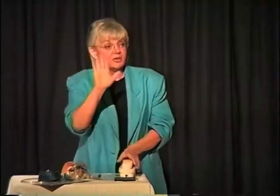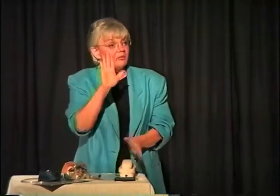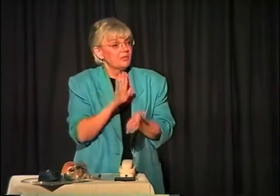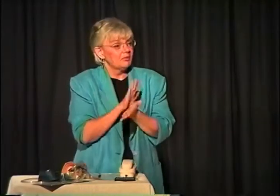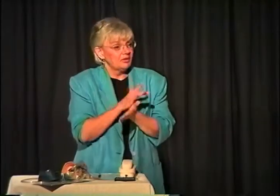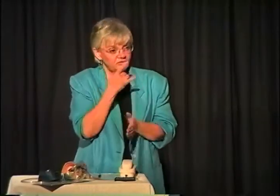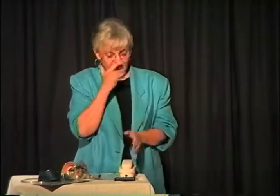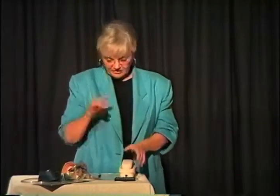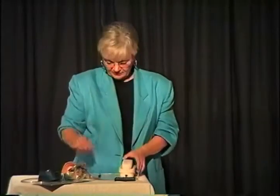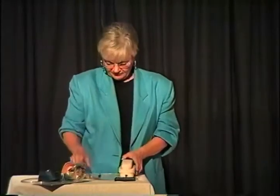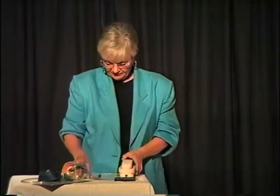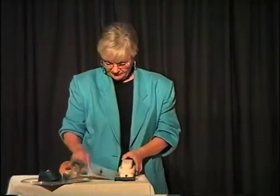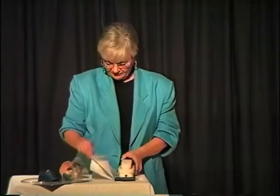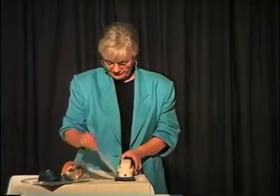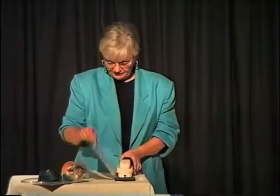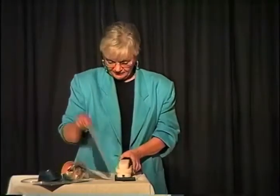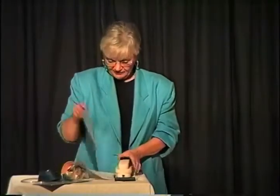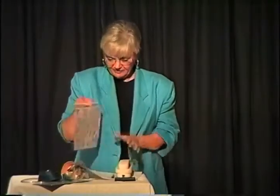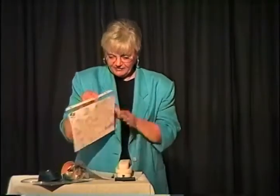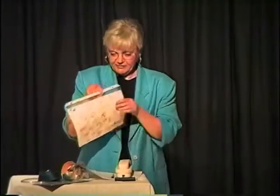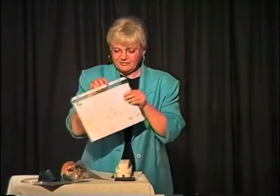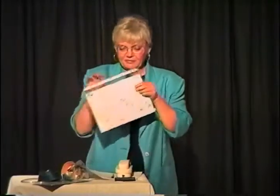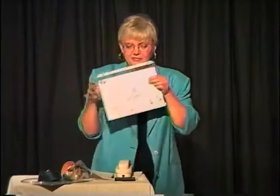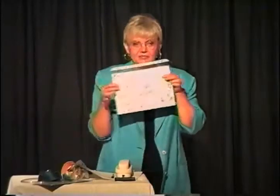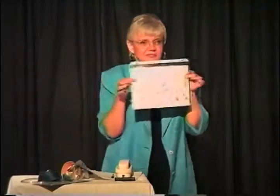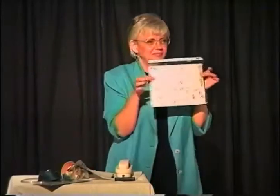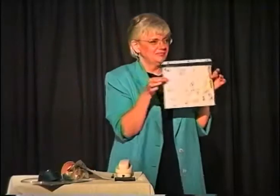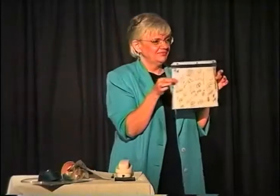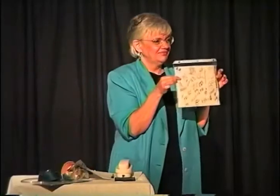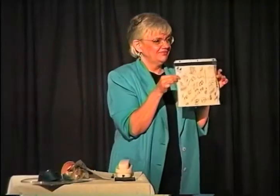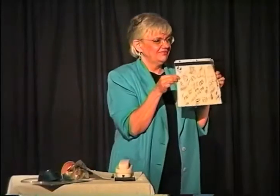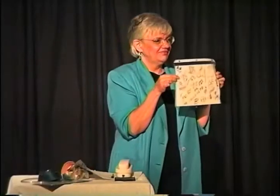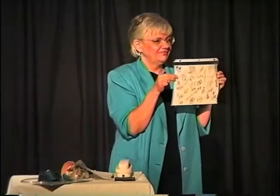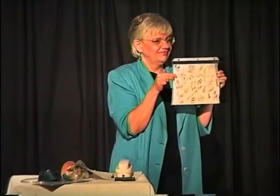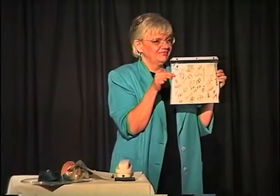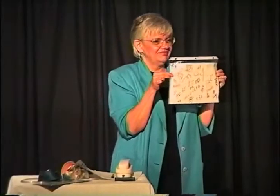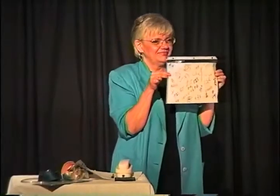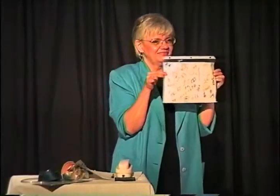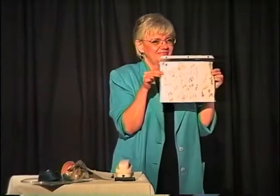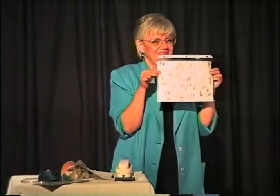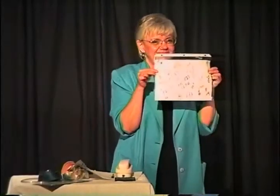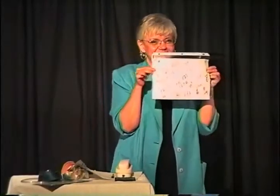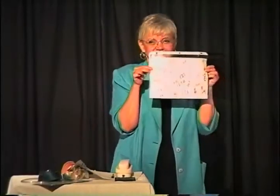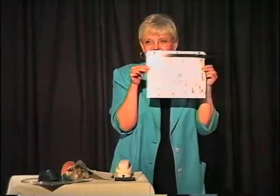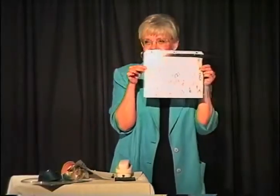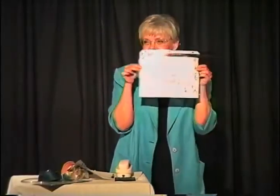phone. I don't know what your paper looks like, but I think this is pretty common.